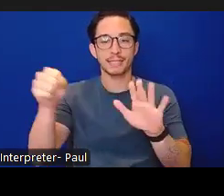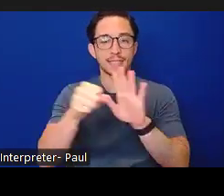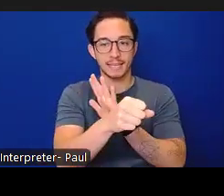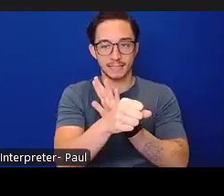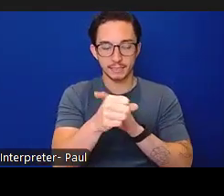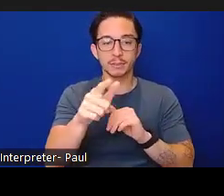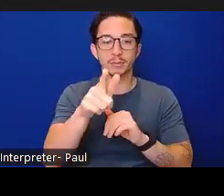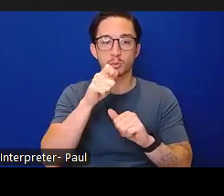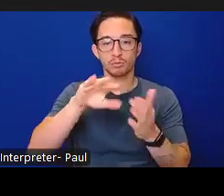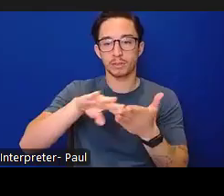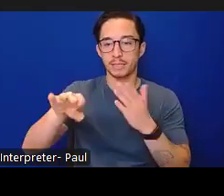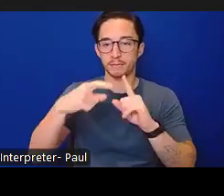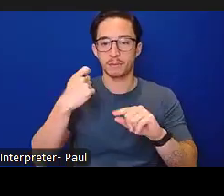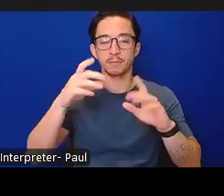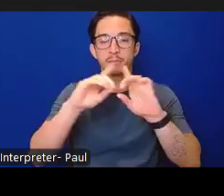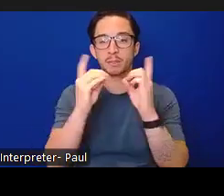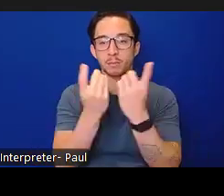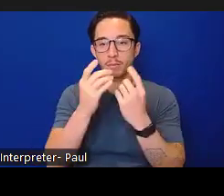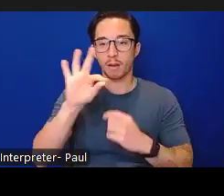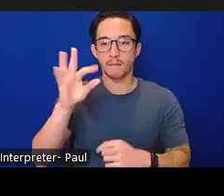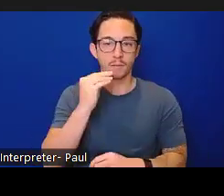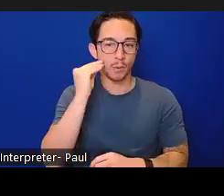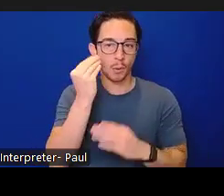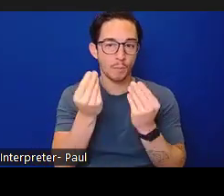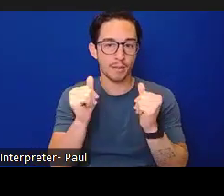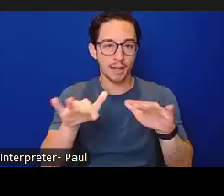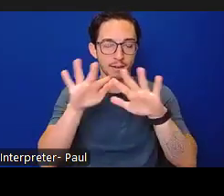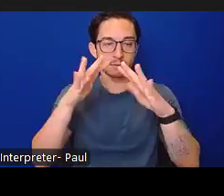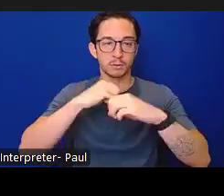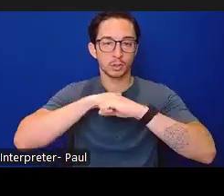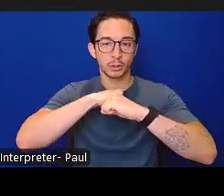the Department of Homeland Security.